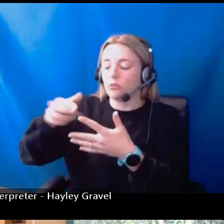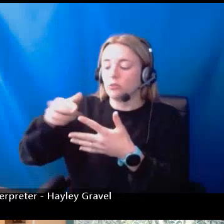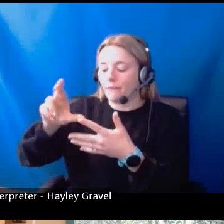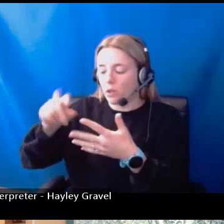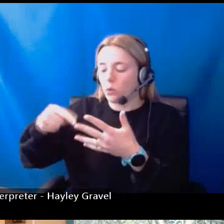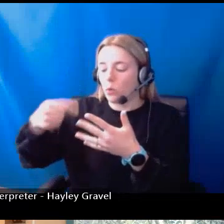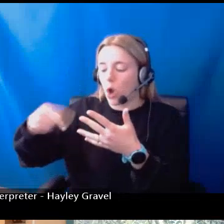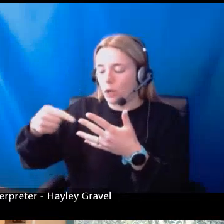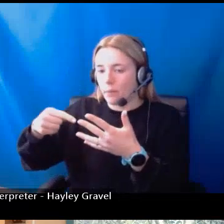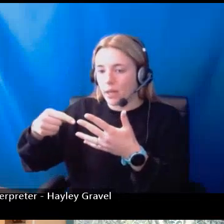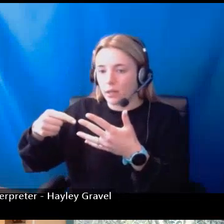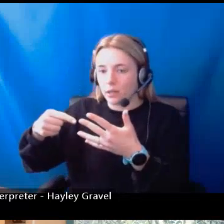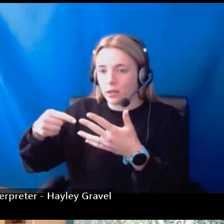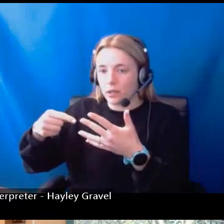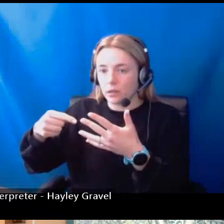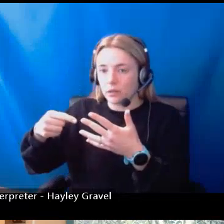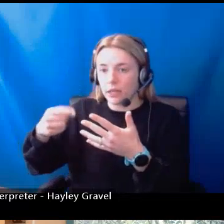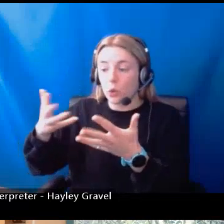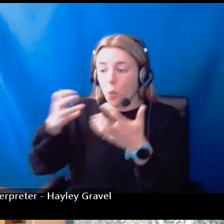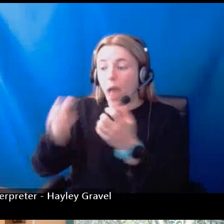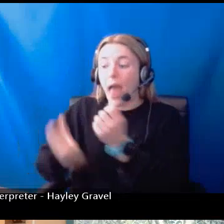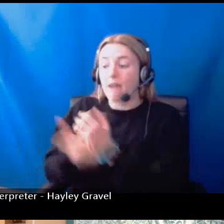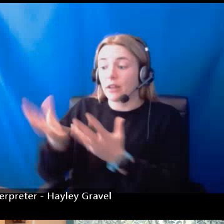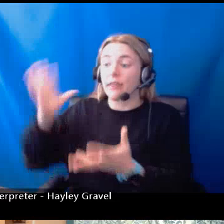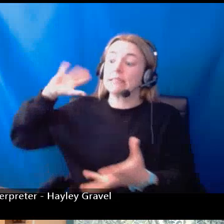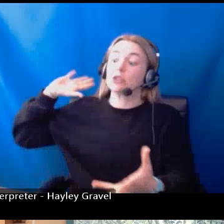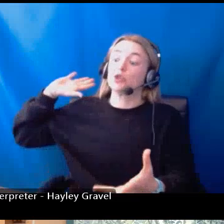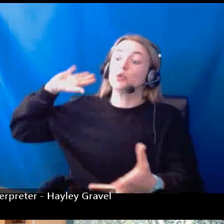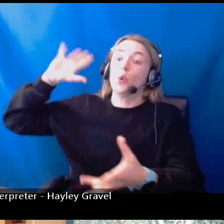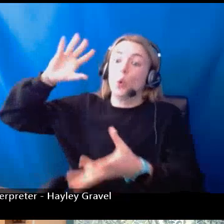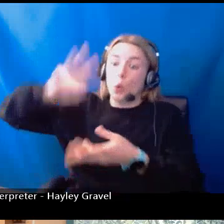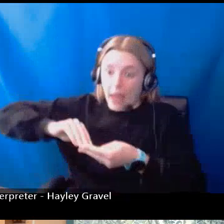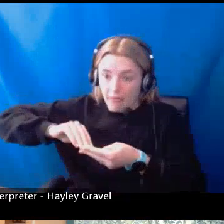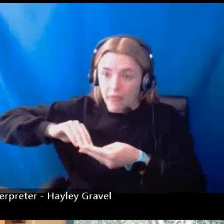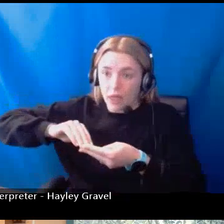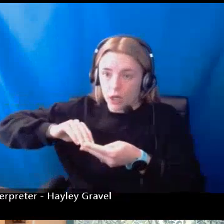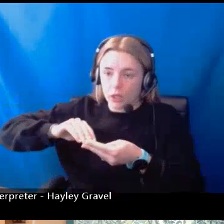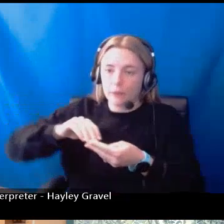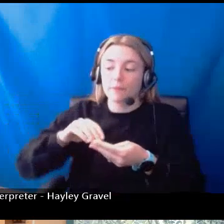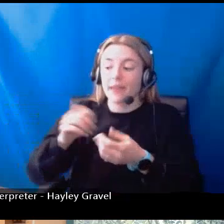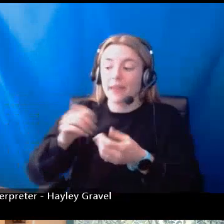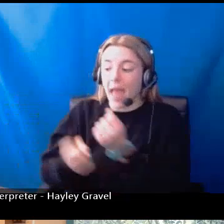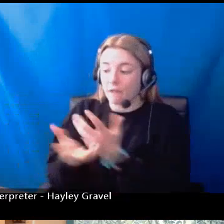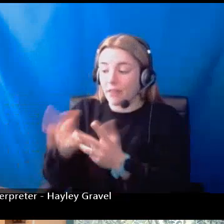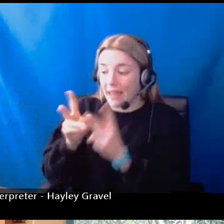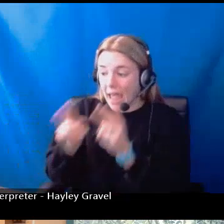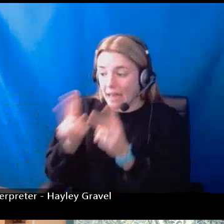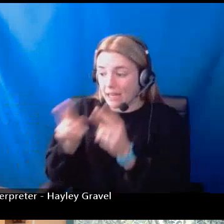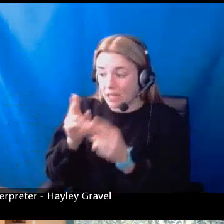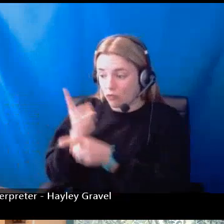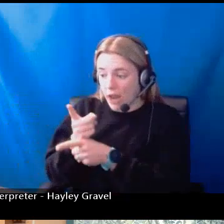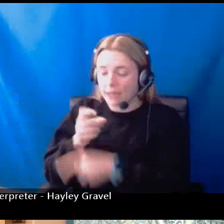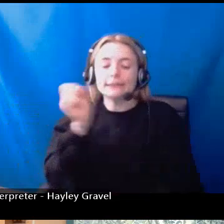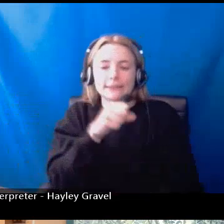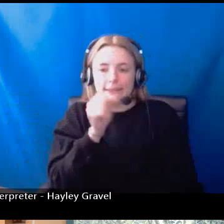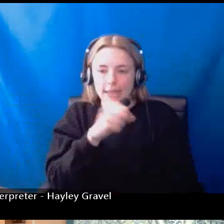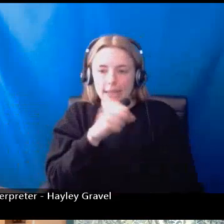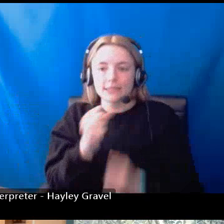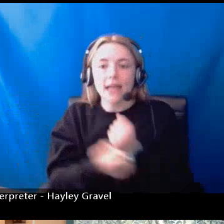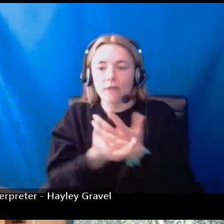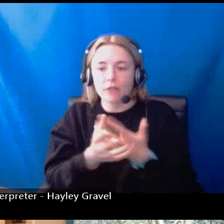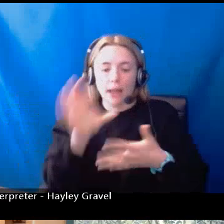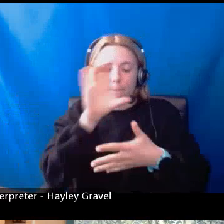You don't just want the argument submitted now. Now you want everything It's fully all coming edited in one. and Correct. all Yes. coming in one. Okay, just wanted to double check on that.